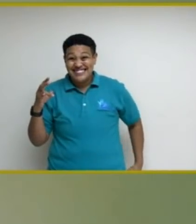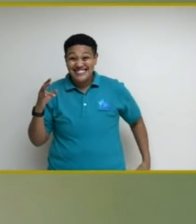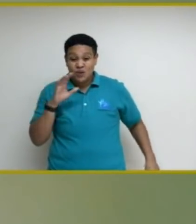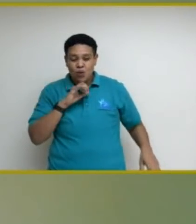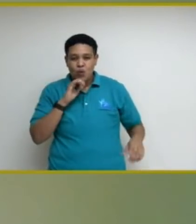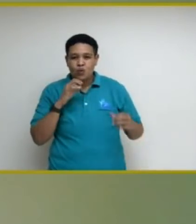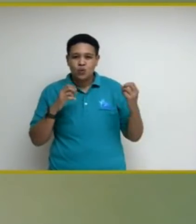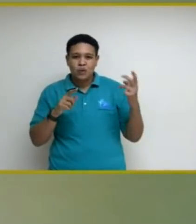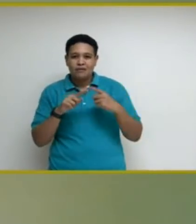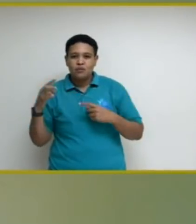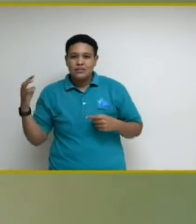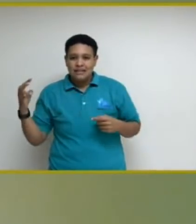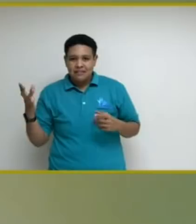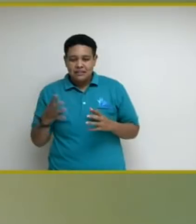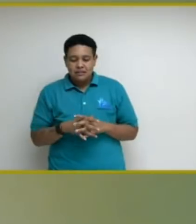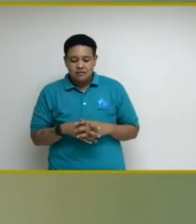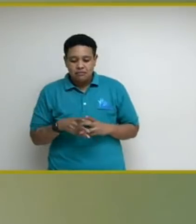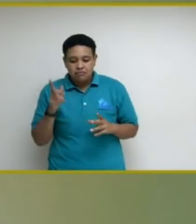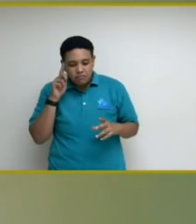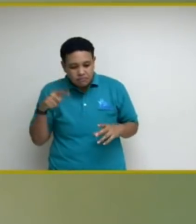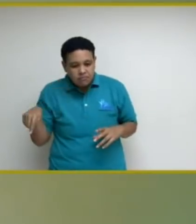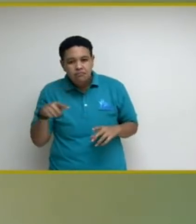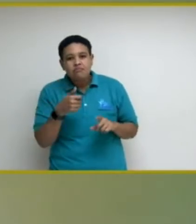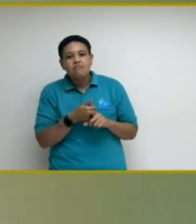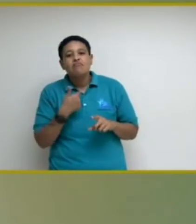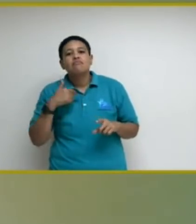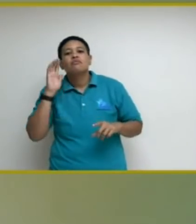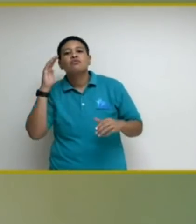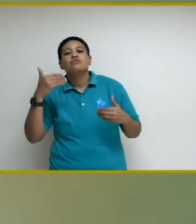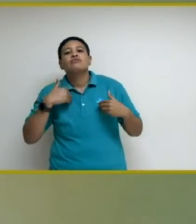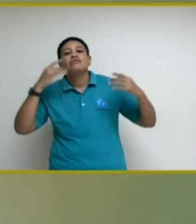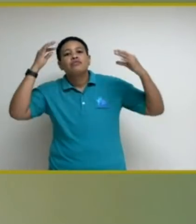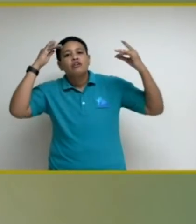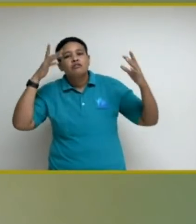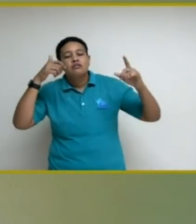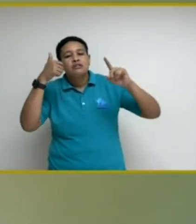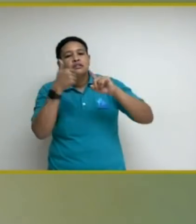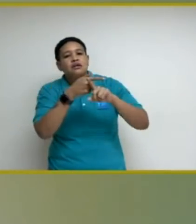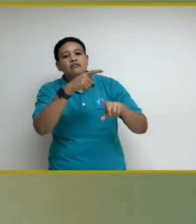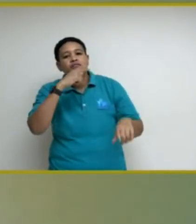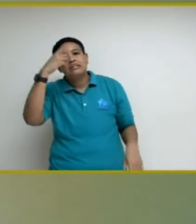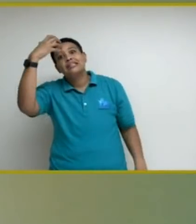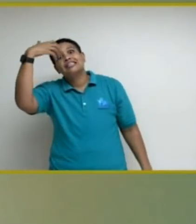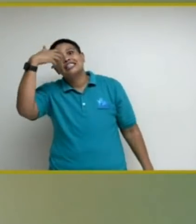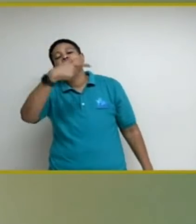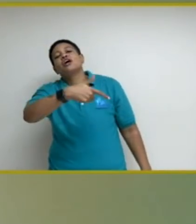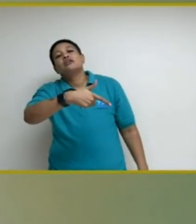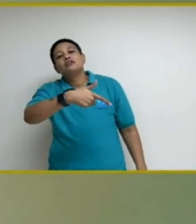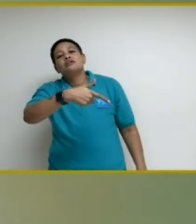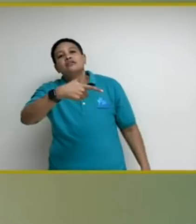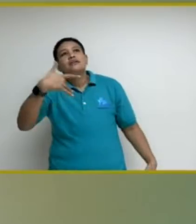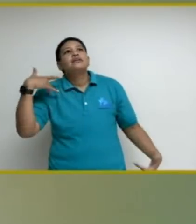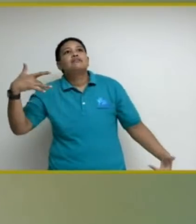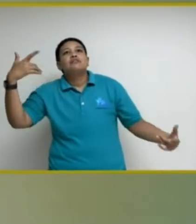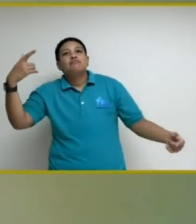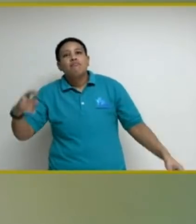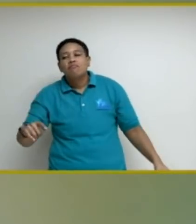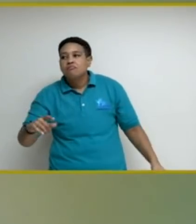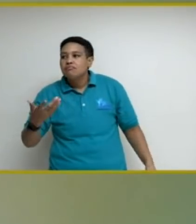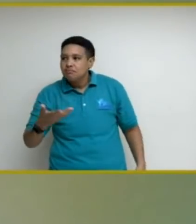years old for those that we would have considered as being serious events.